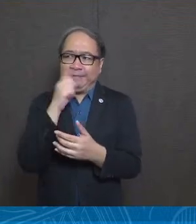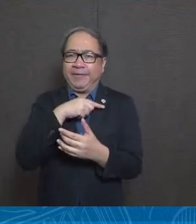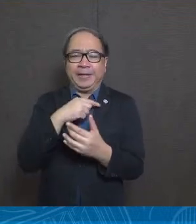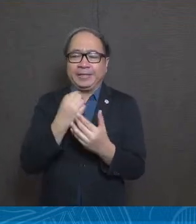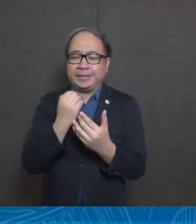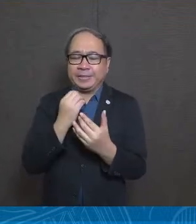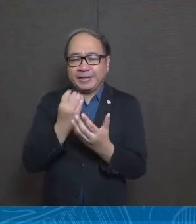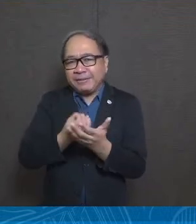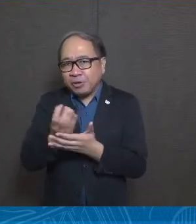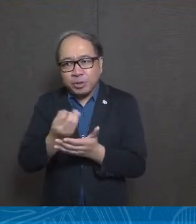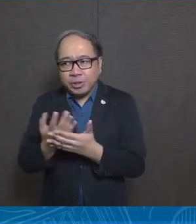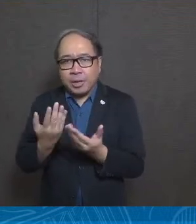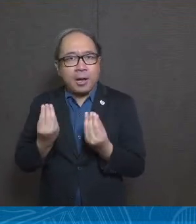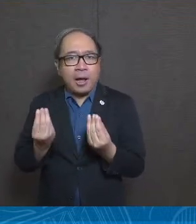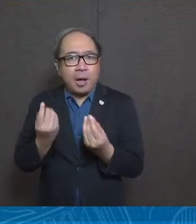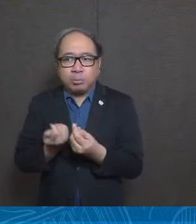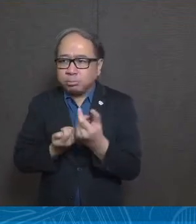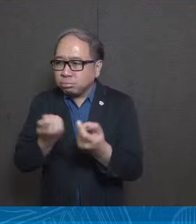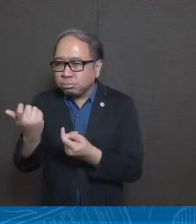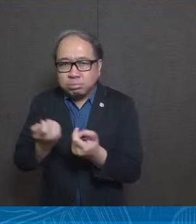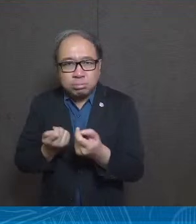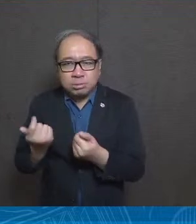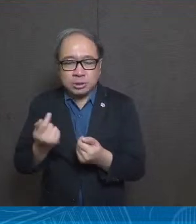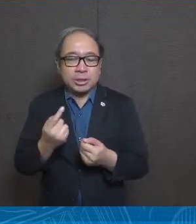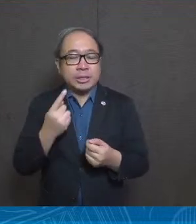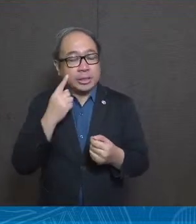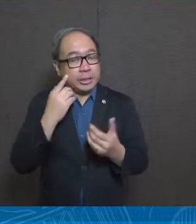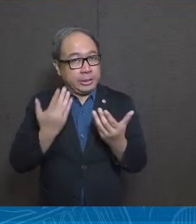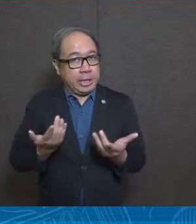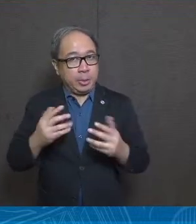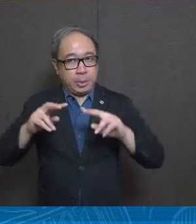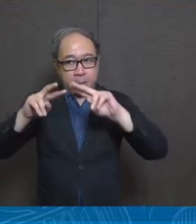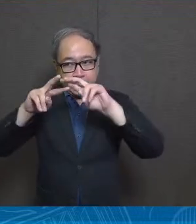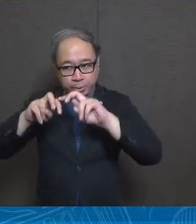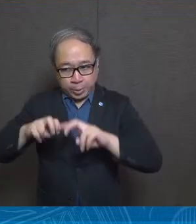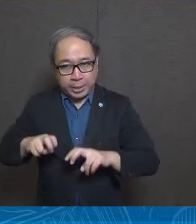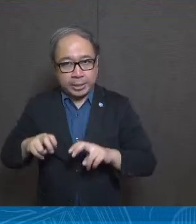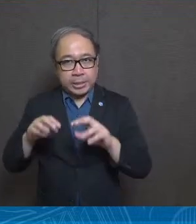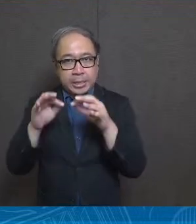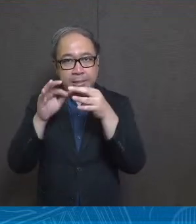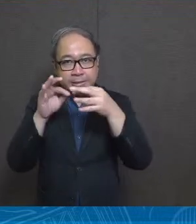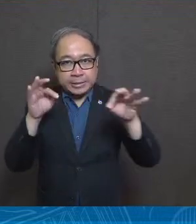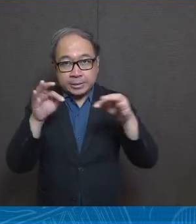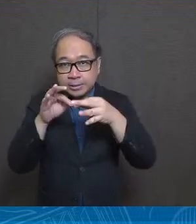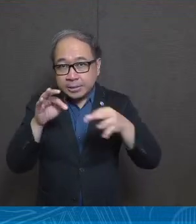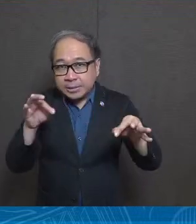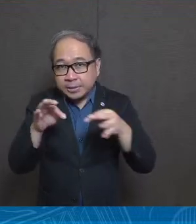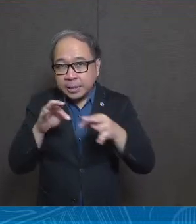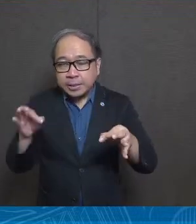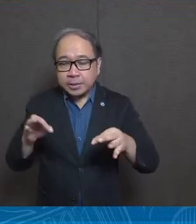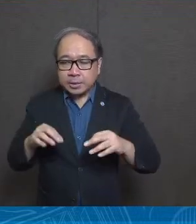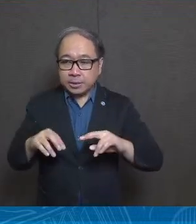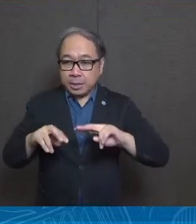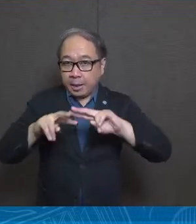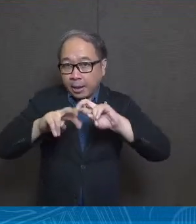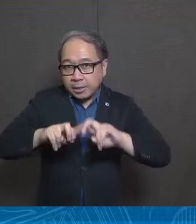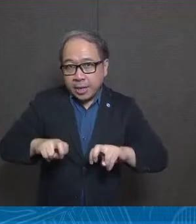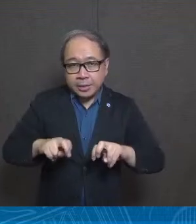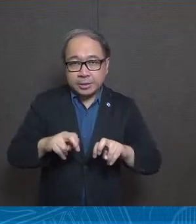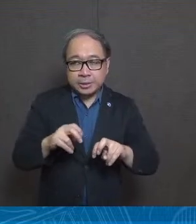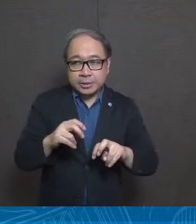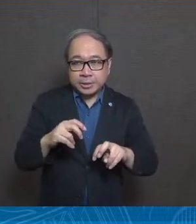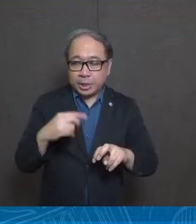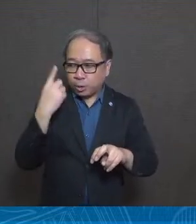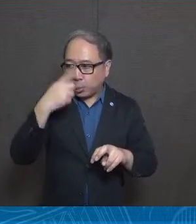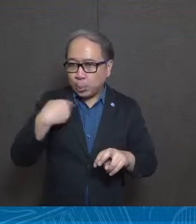the details, but we are doing so many things by AI. We analyze the sentences, and we analyze the credibility of the person who posted